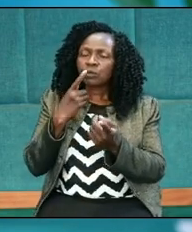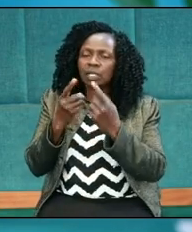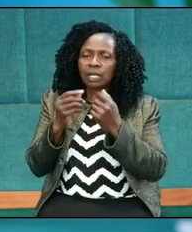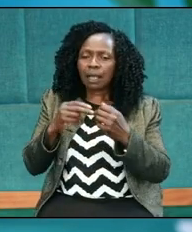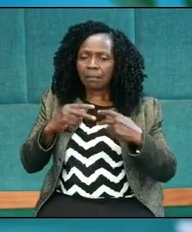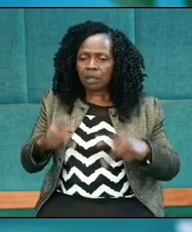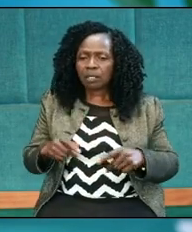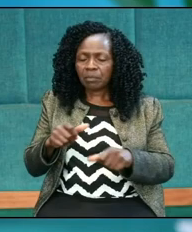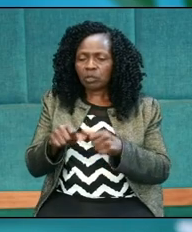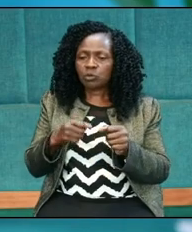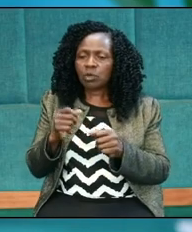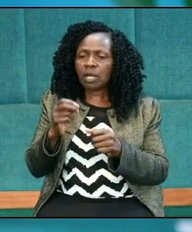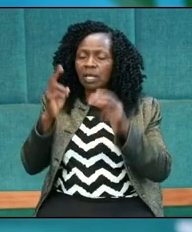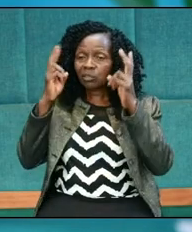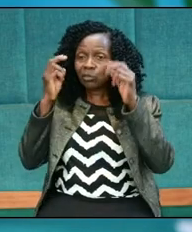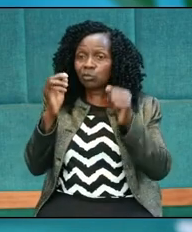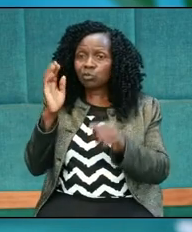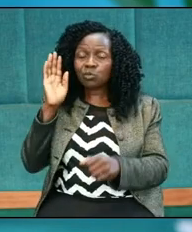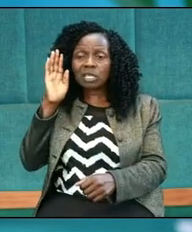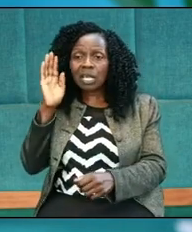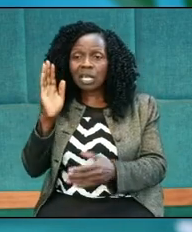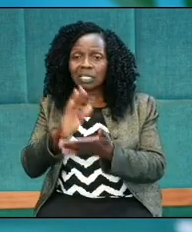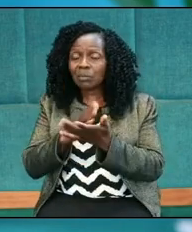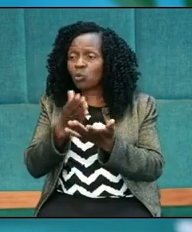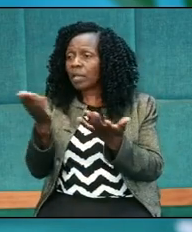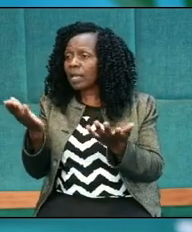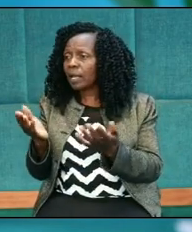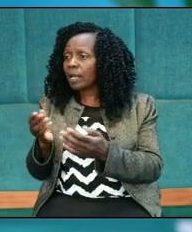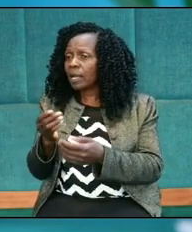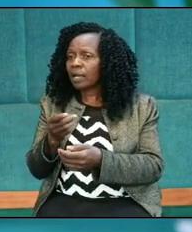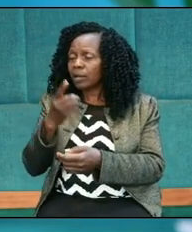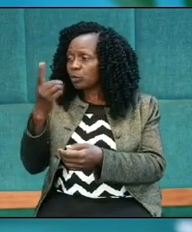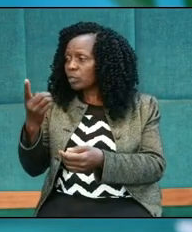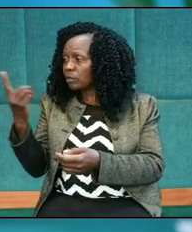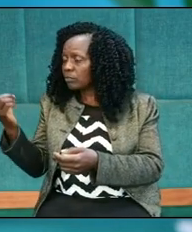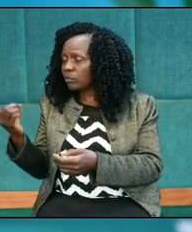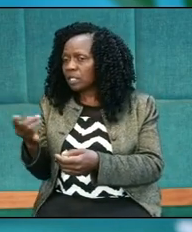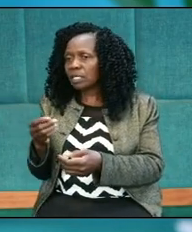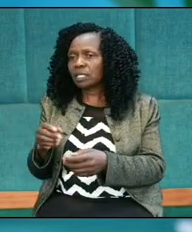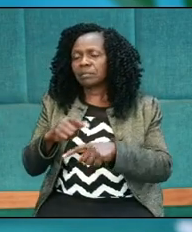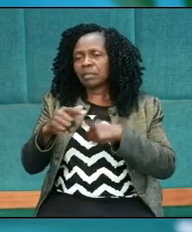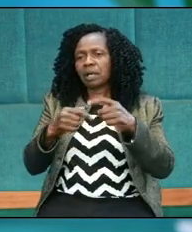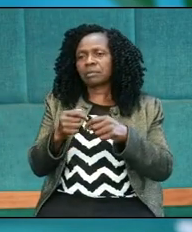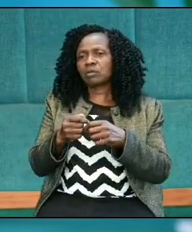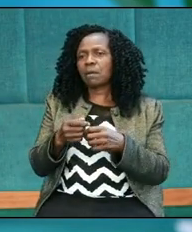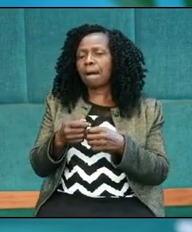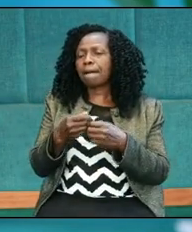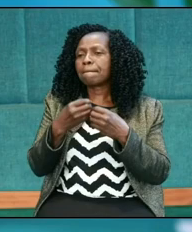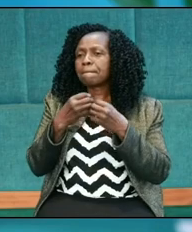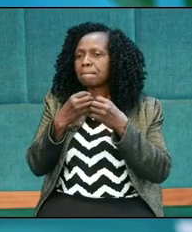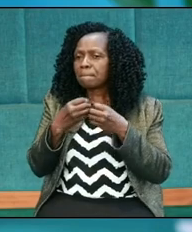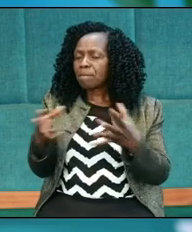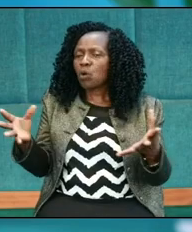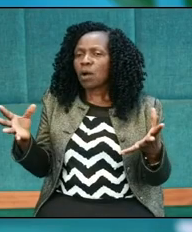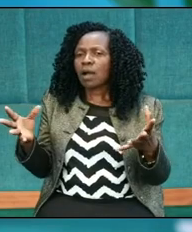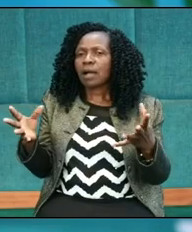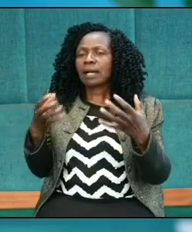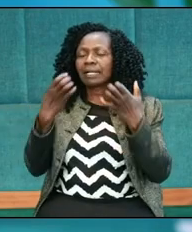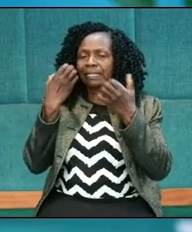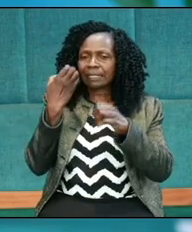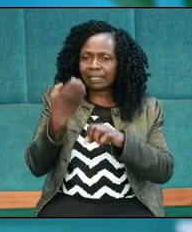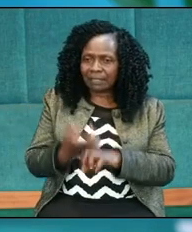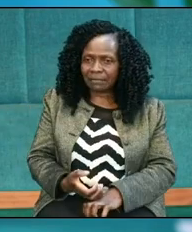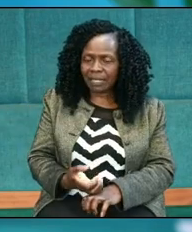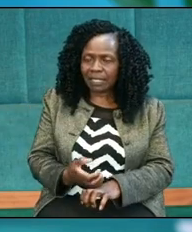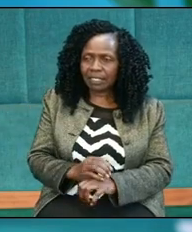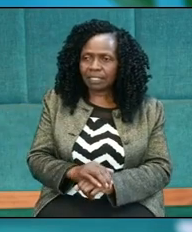issues, and the next thing you hear them somewhere more complicated. Can you be trusted to be a support